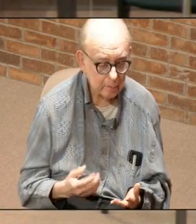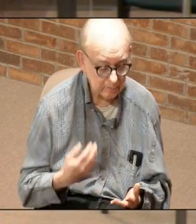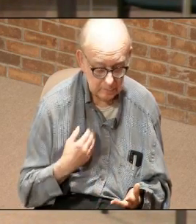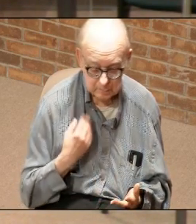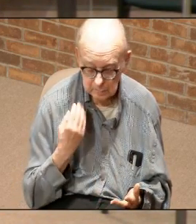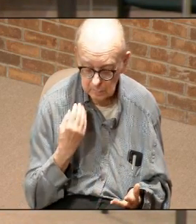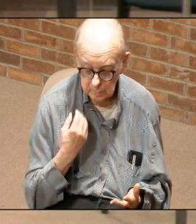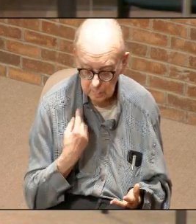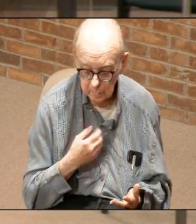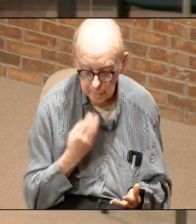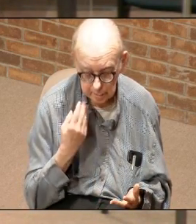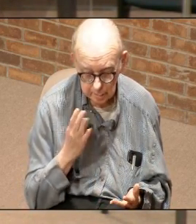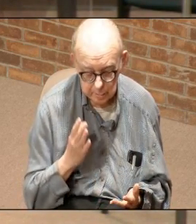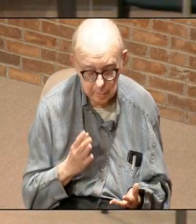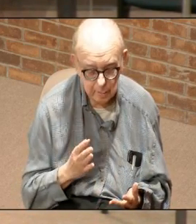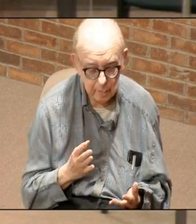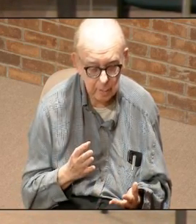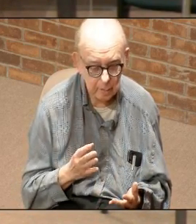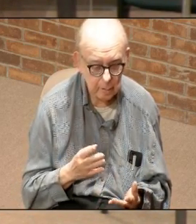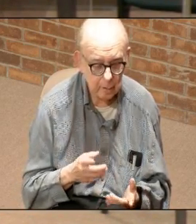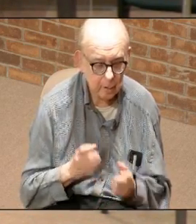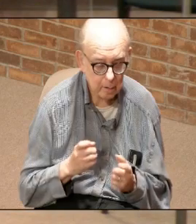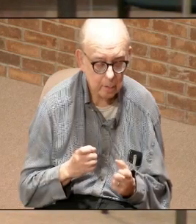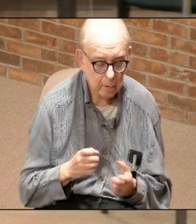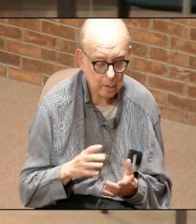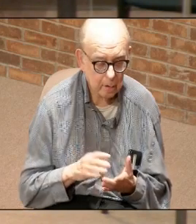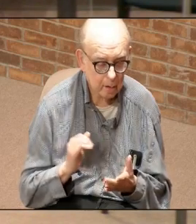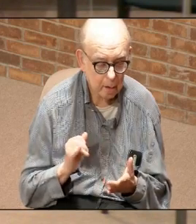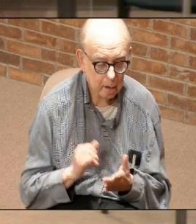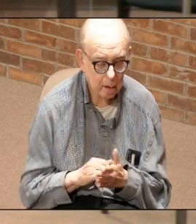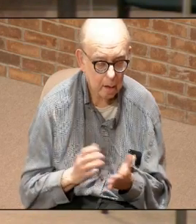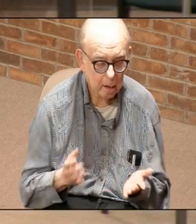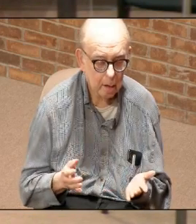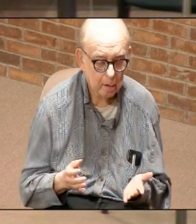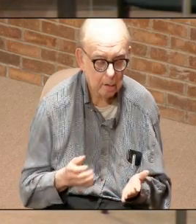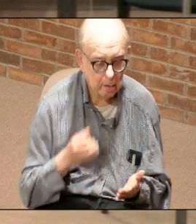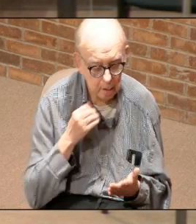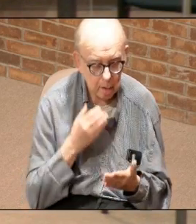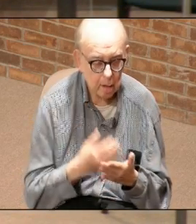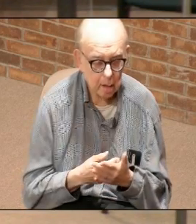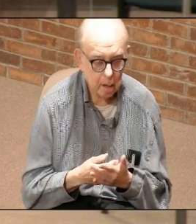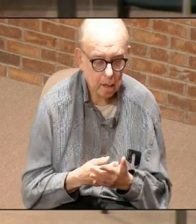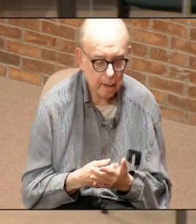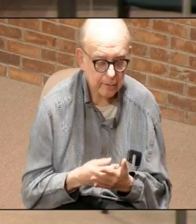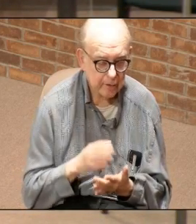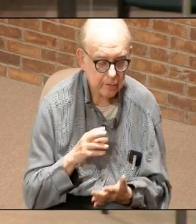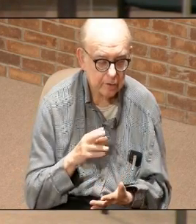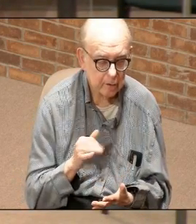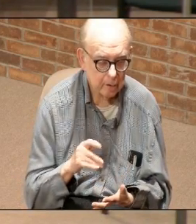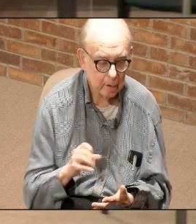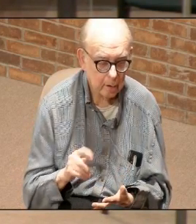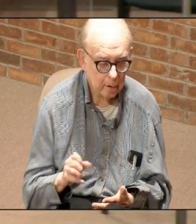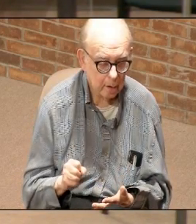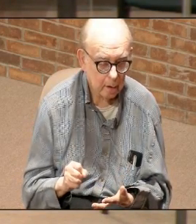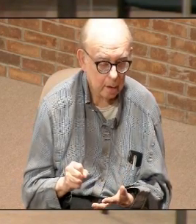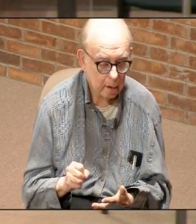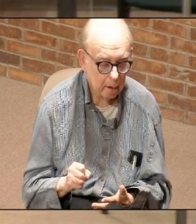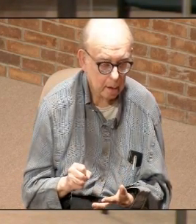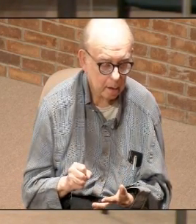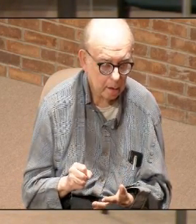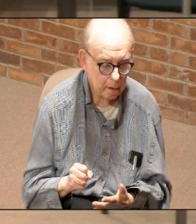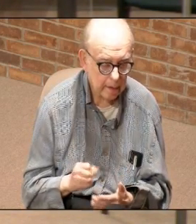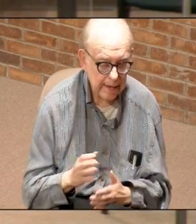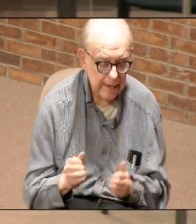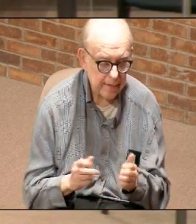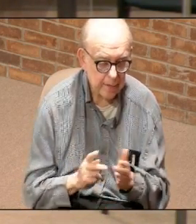know. Then all of a sudden they find out that she has a colloid cyst of the 3rd ventricle in the back